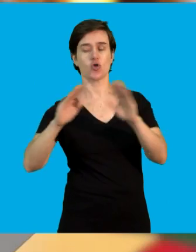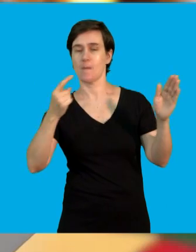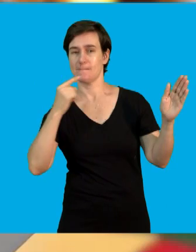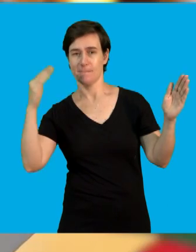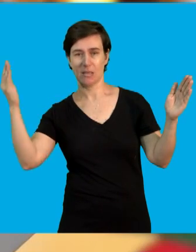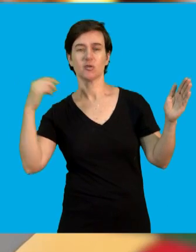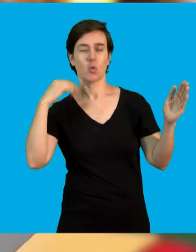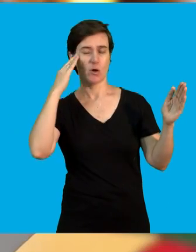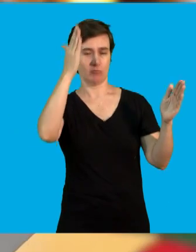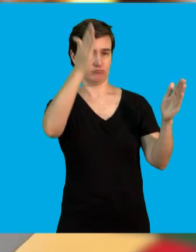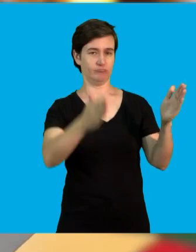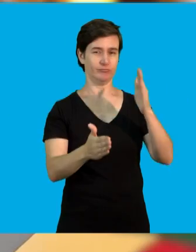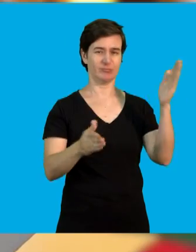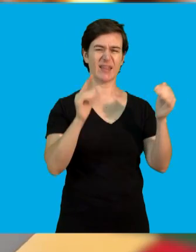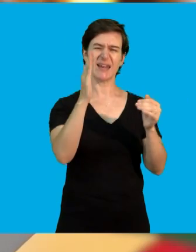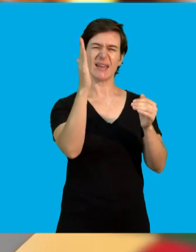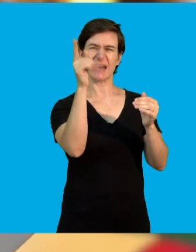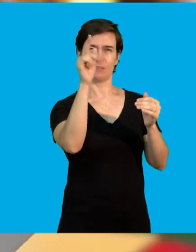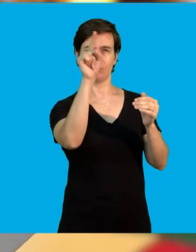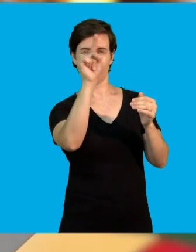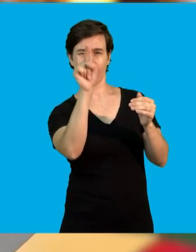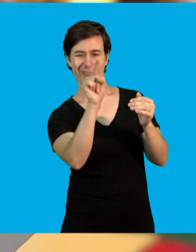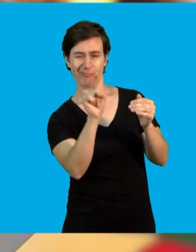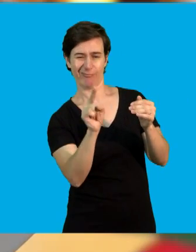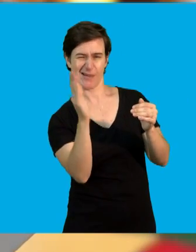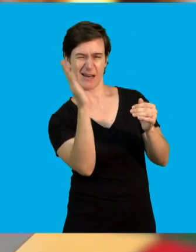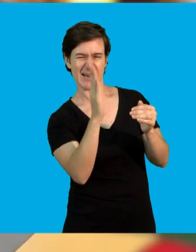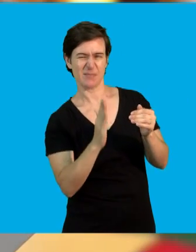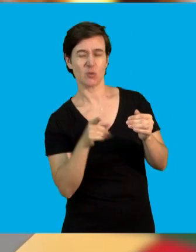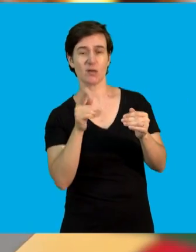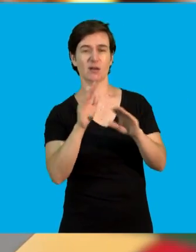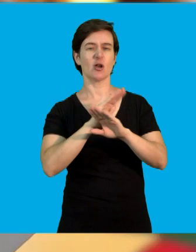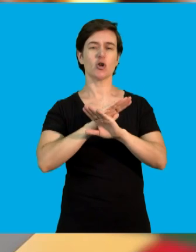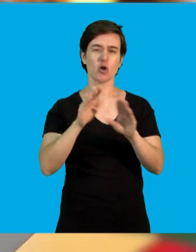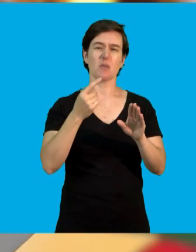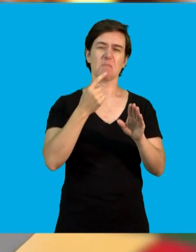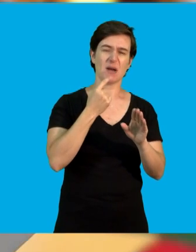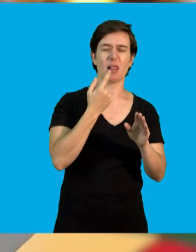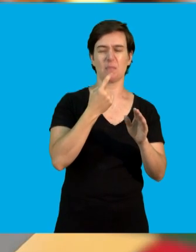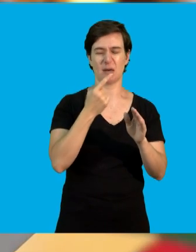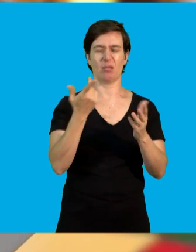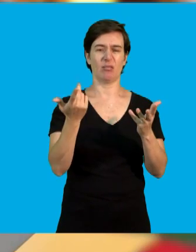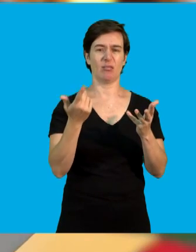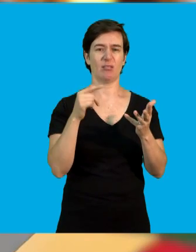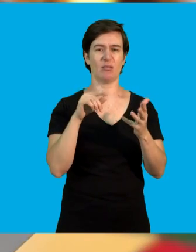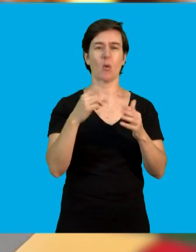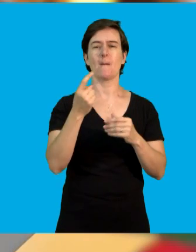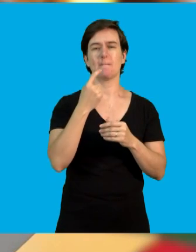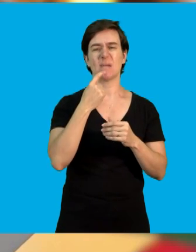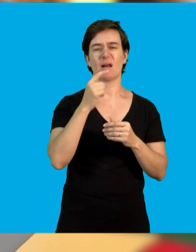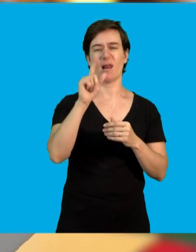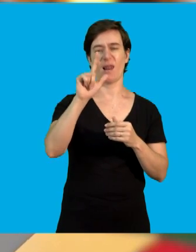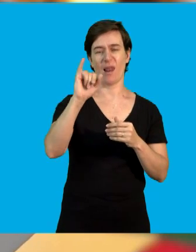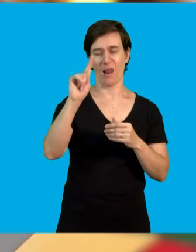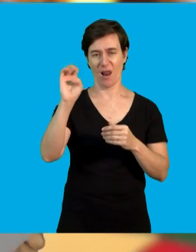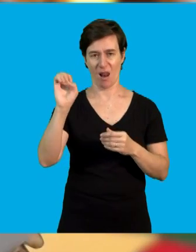the non-metals. Then in between, forming a zigzag, we have the non-metal, the semi-metals, or known as the